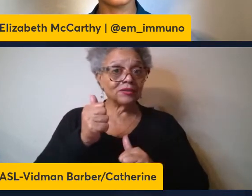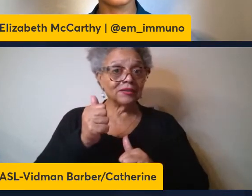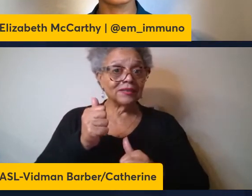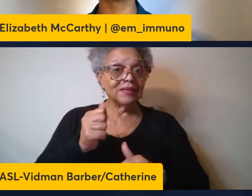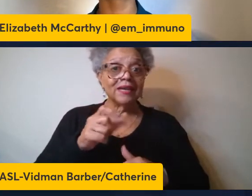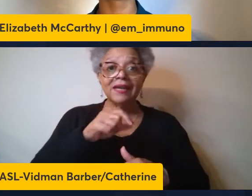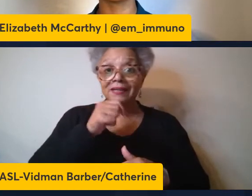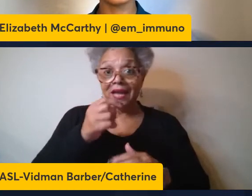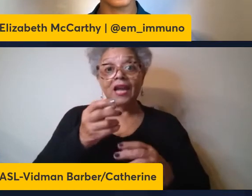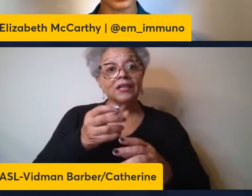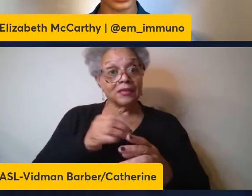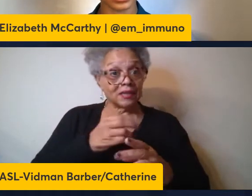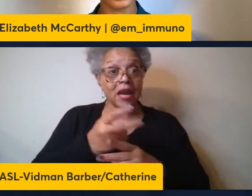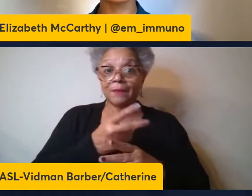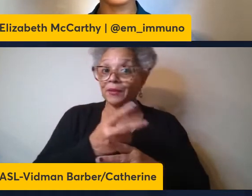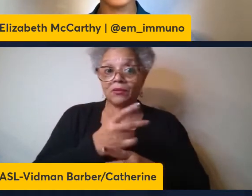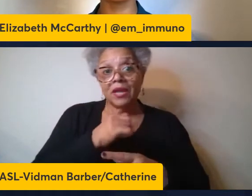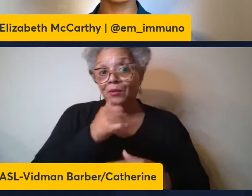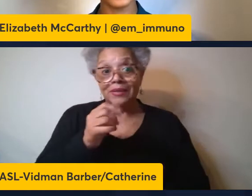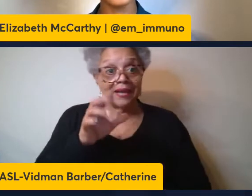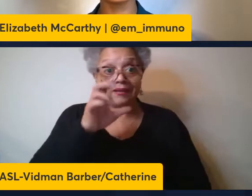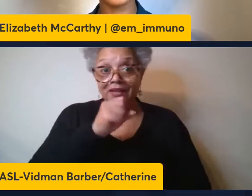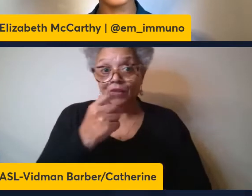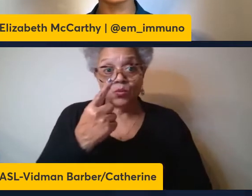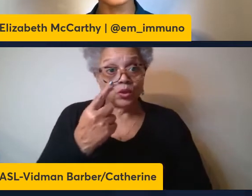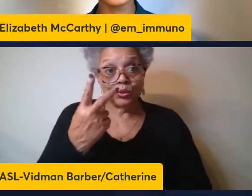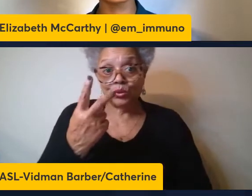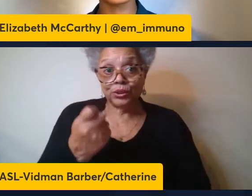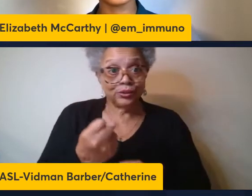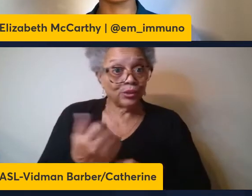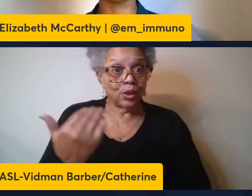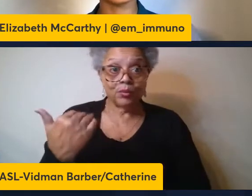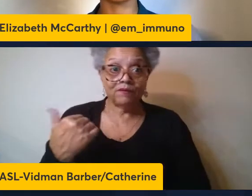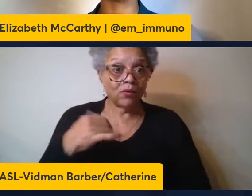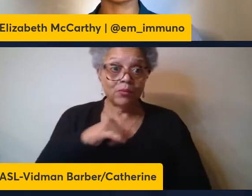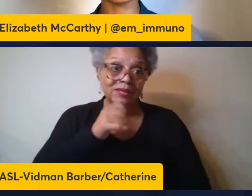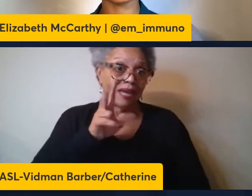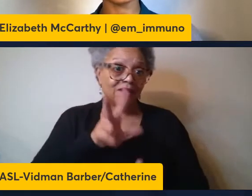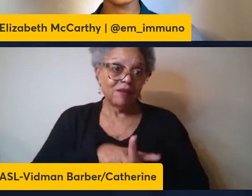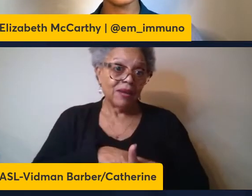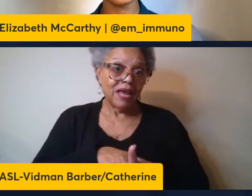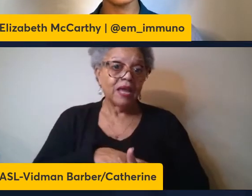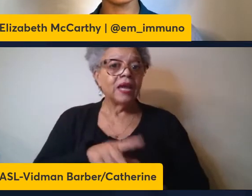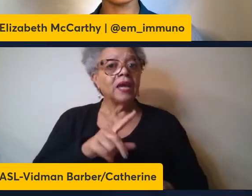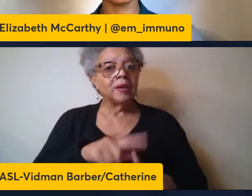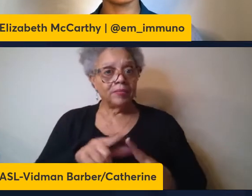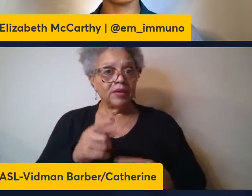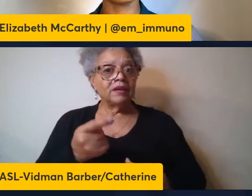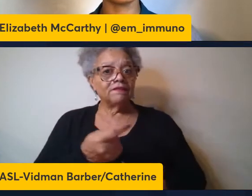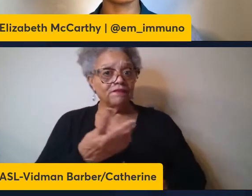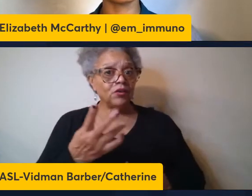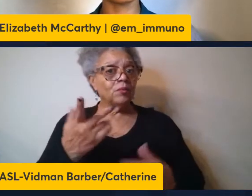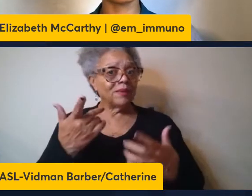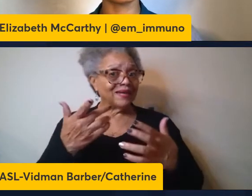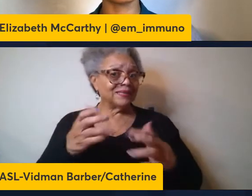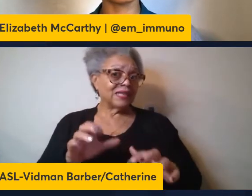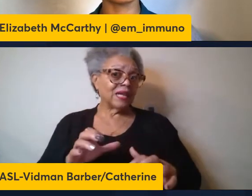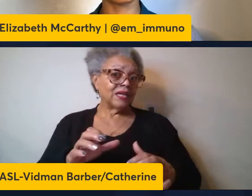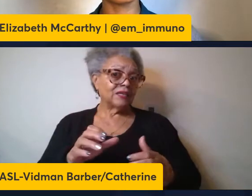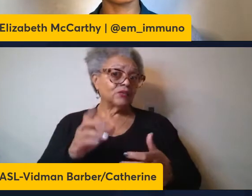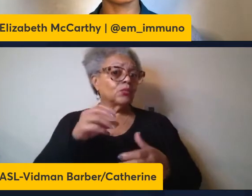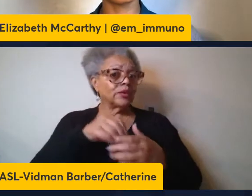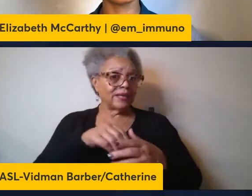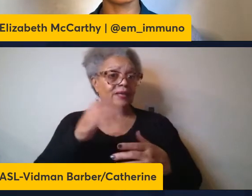computational, which I wouldn't have guessed a year or so beforehand. And quite a few of them, by chance, I guess, were